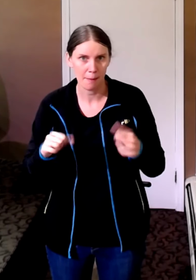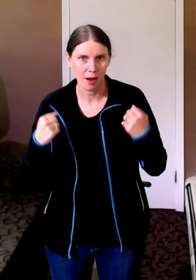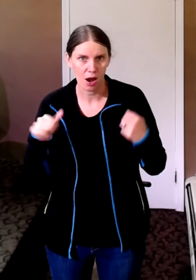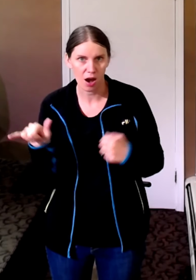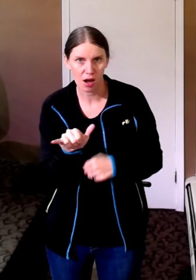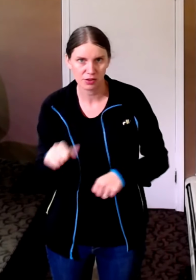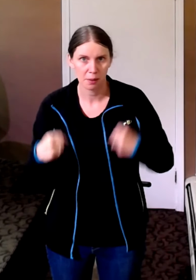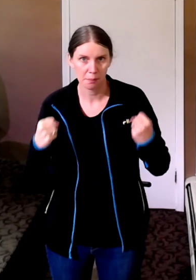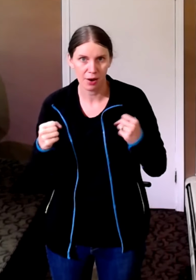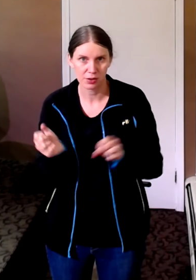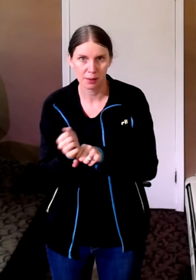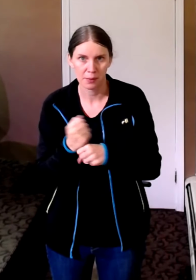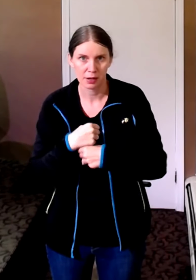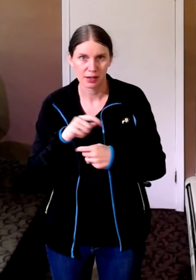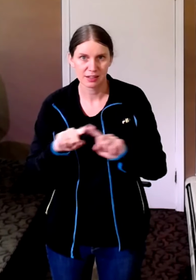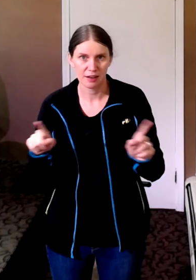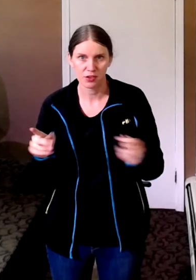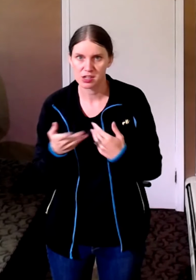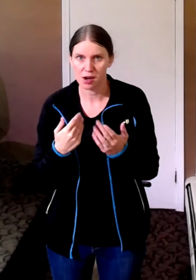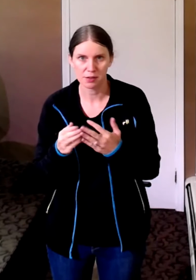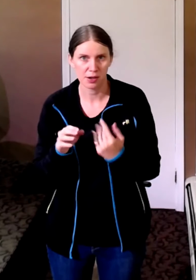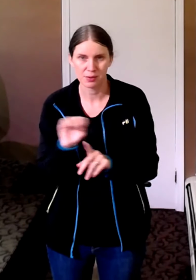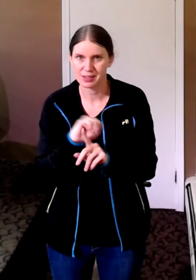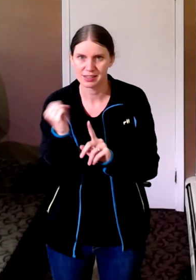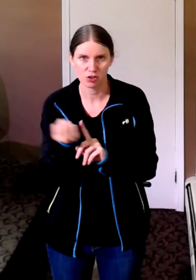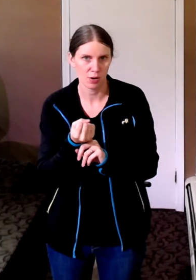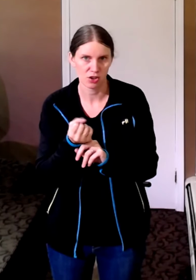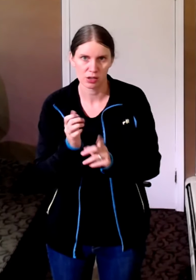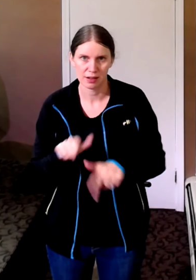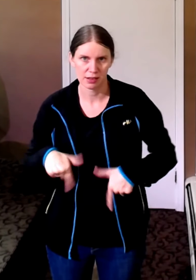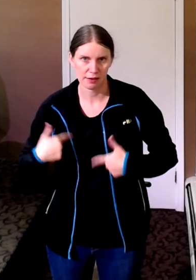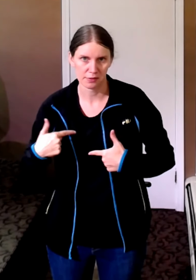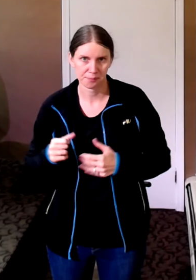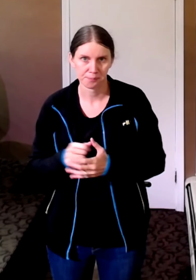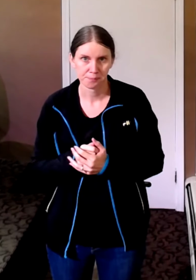power to make a difference no matter what the circumstance of life.